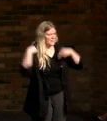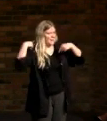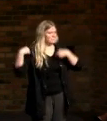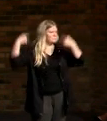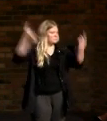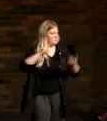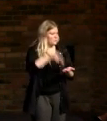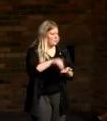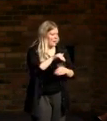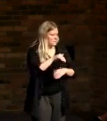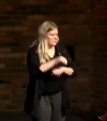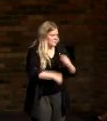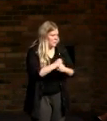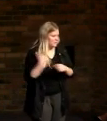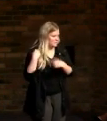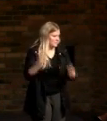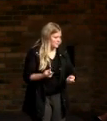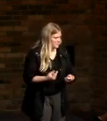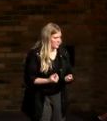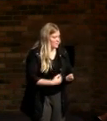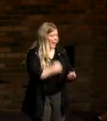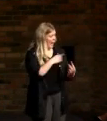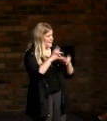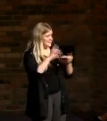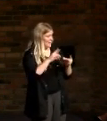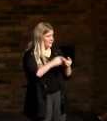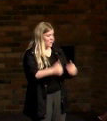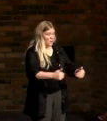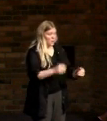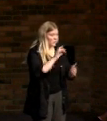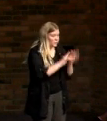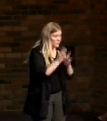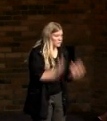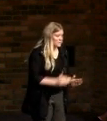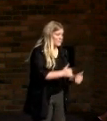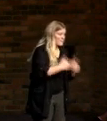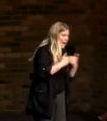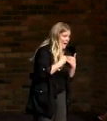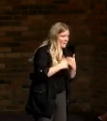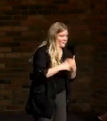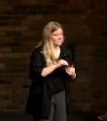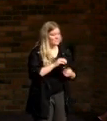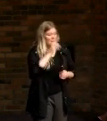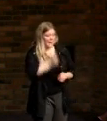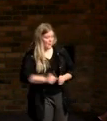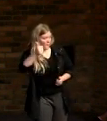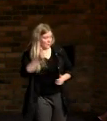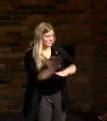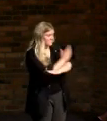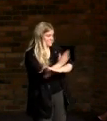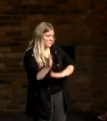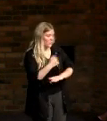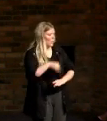years. I am saying that as Christians, young, middle-aged, and old, we should take a